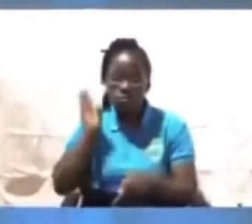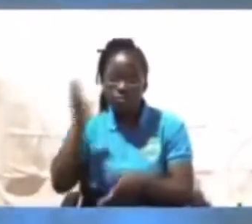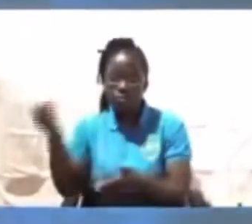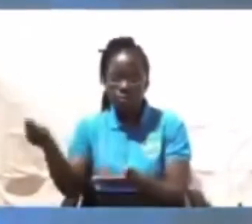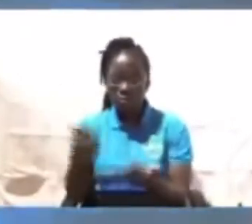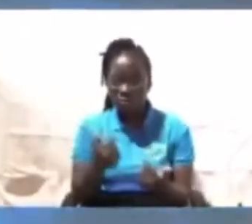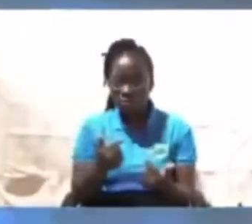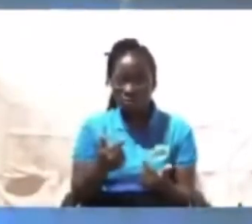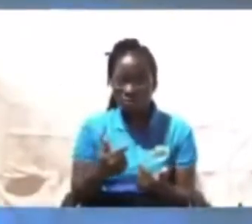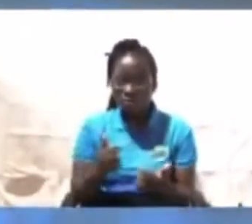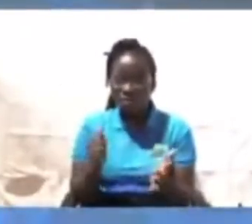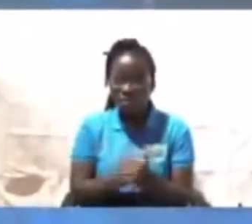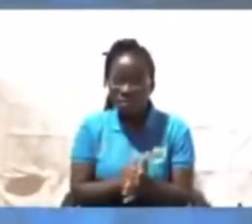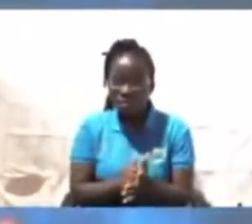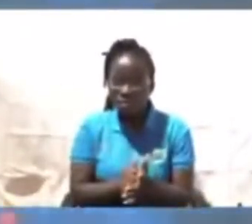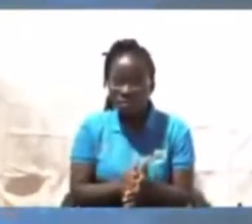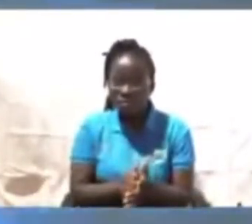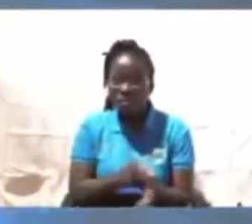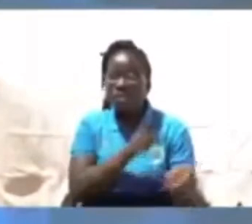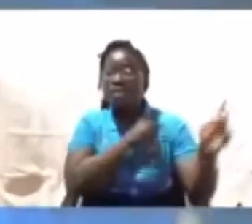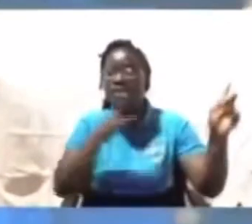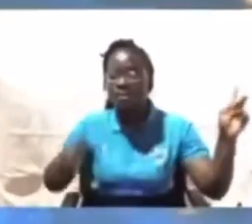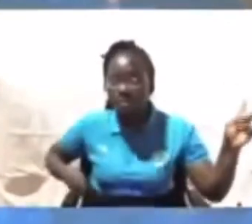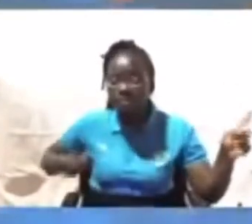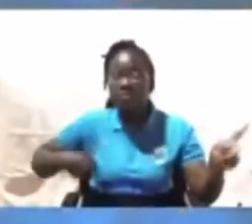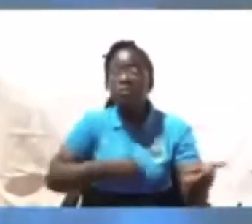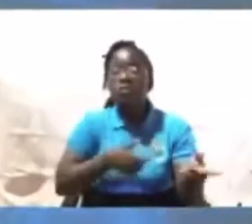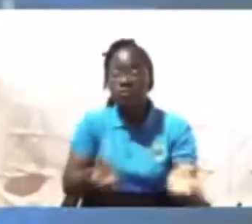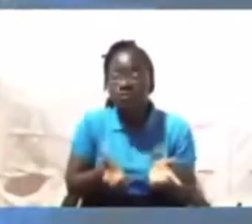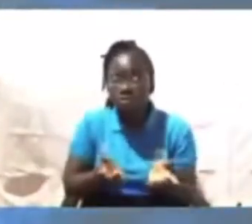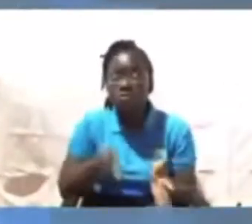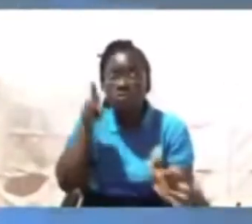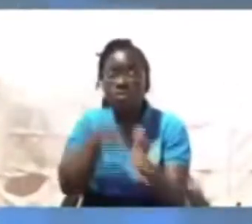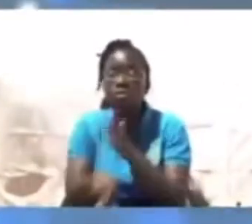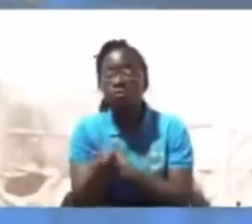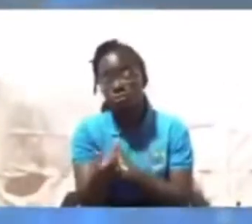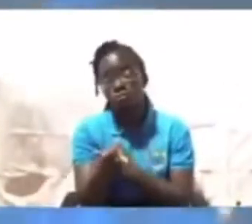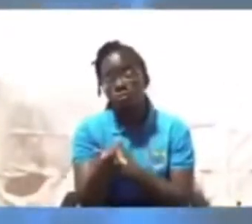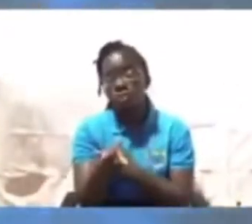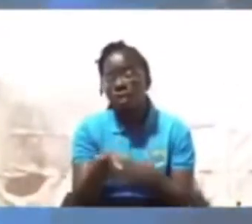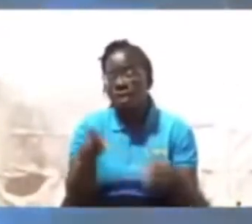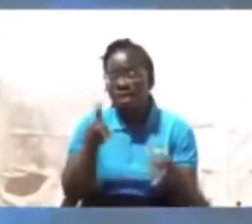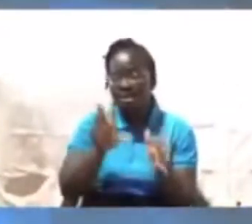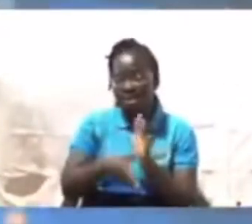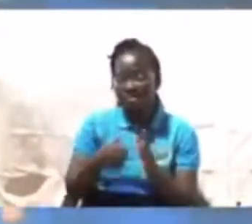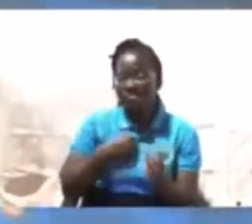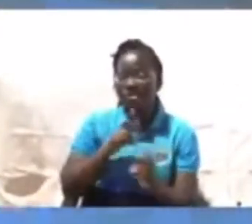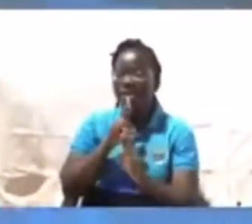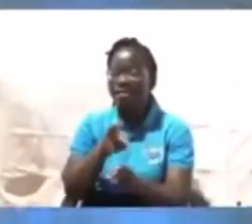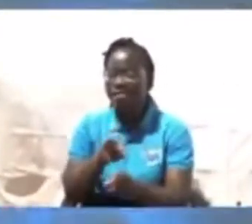ampenifo ne embinu mu pese obekum wo ene me se o mu ntumi mi na ne ewo me mu chee no asu